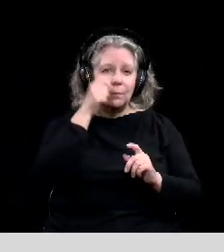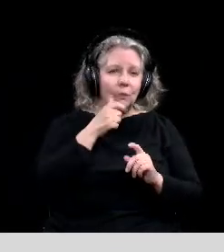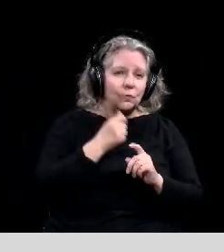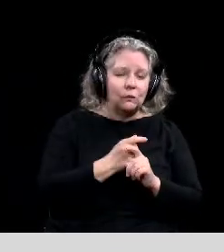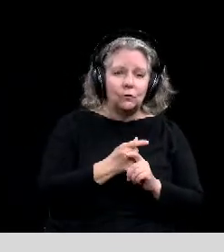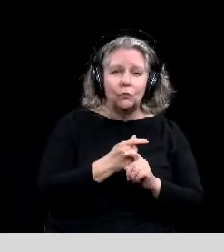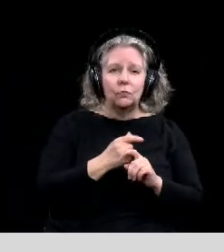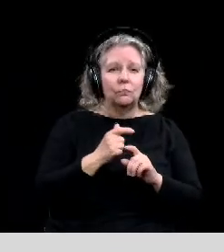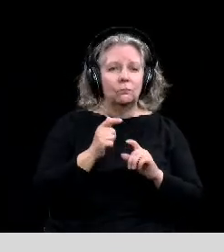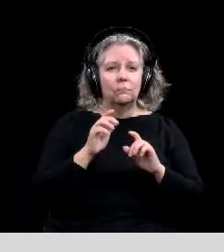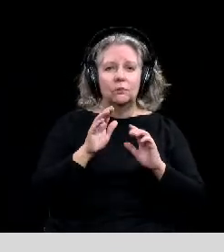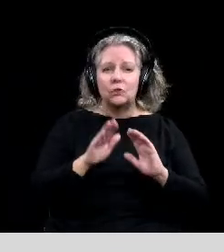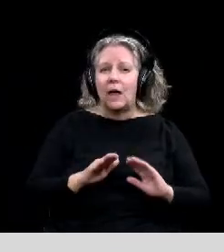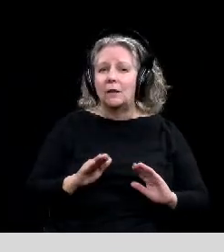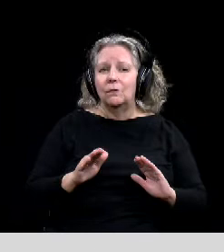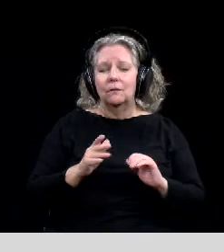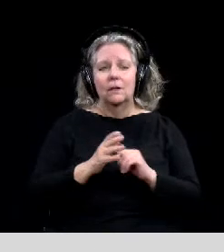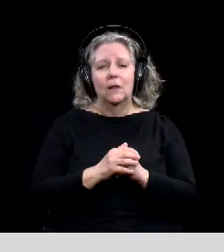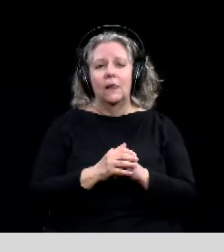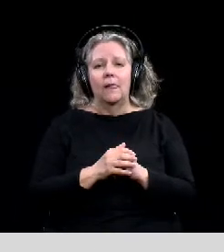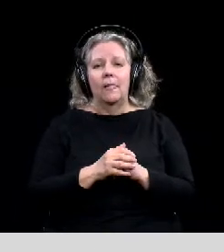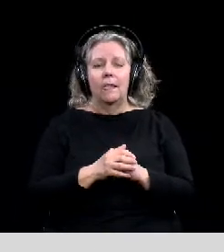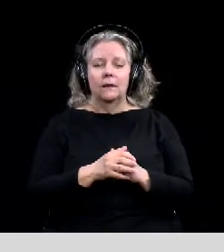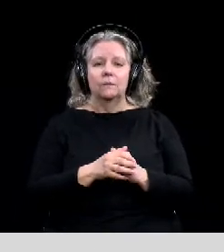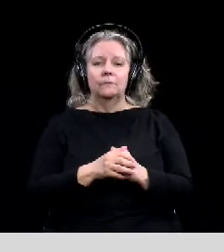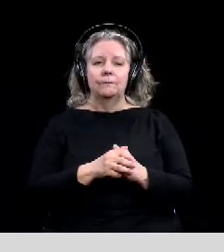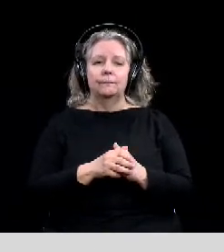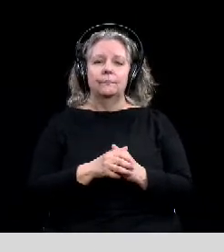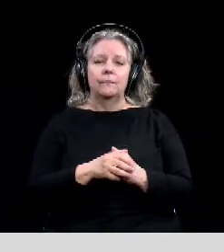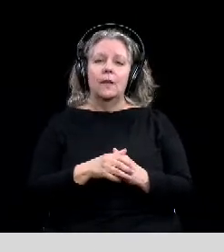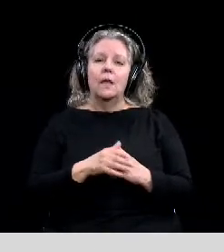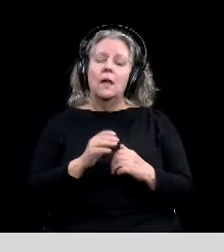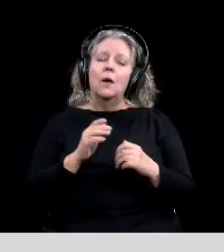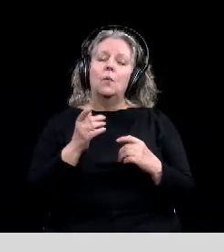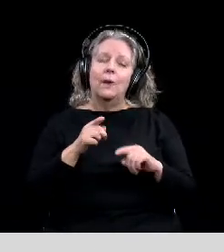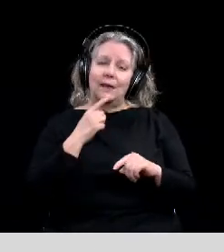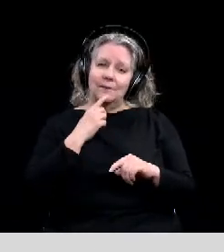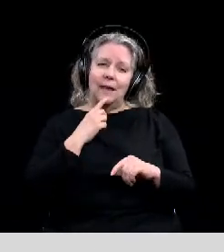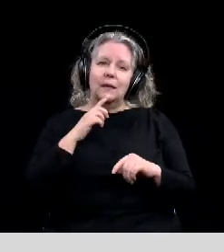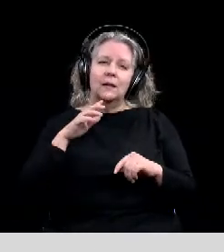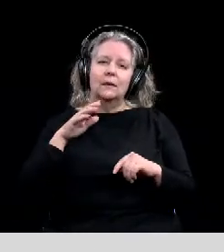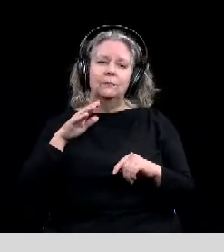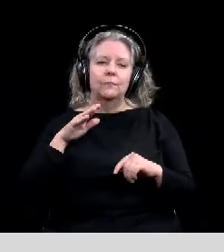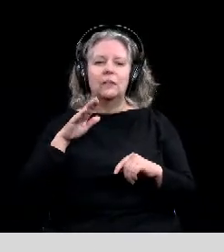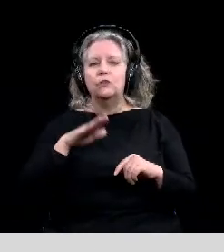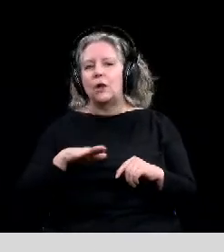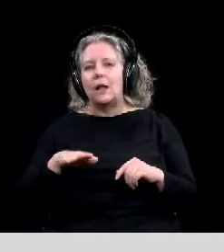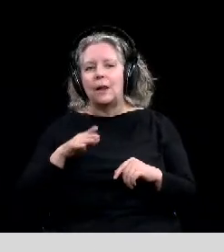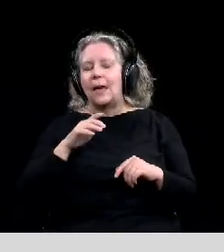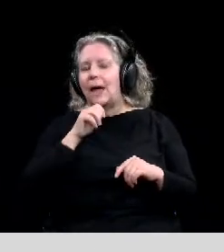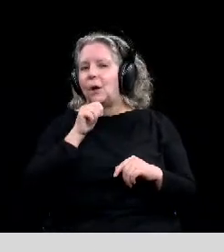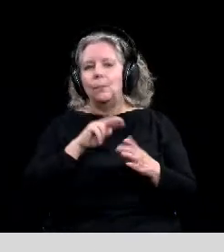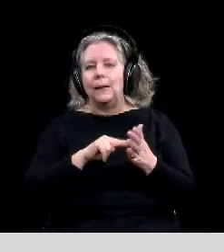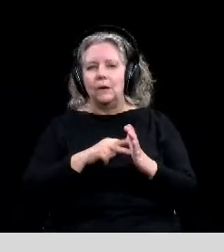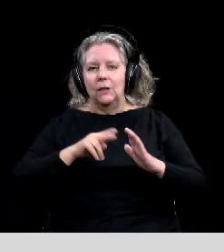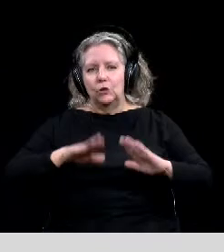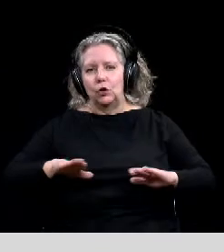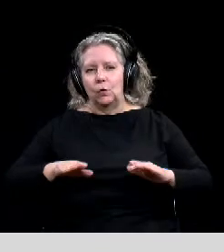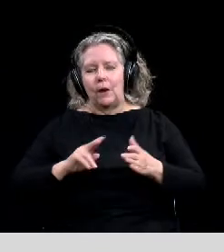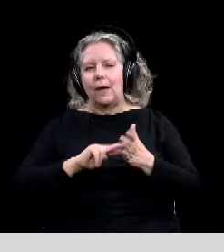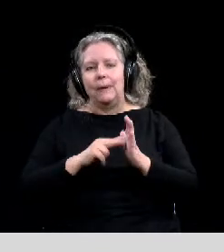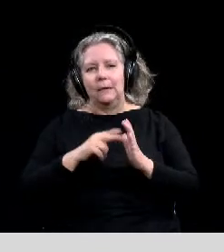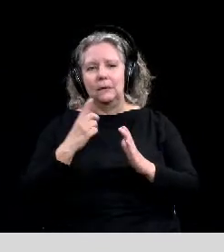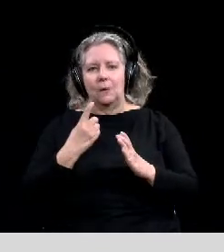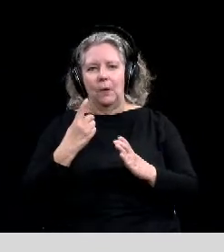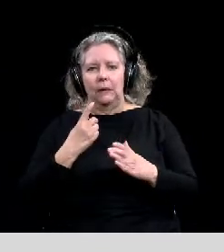Although when I say child, I mean offspring, not necessarily. We have not seen any pediatric deaths in our community. But